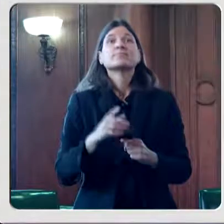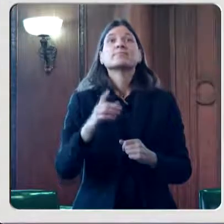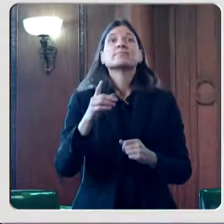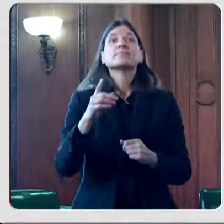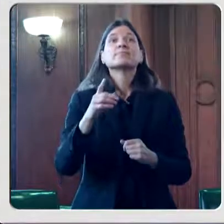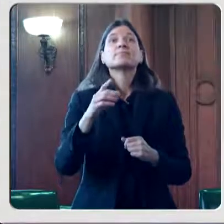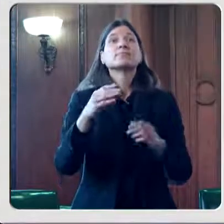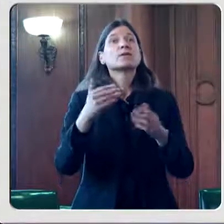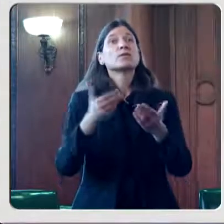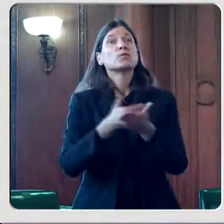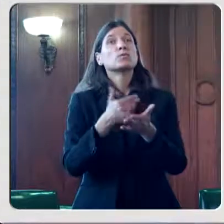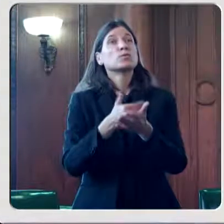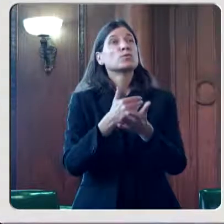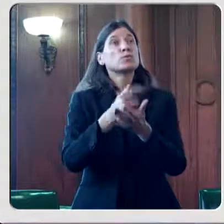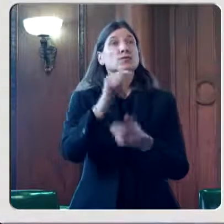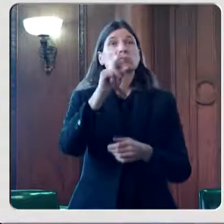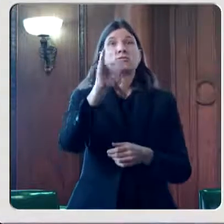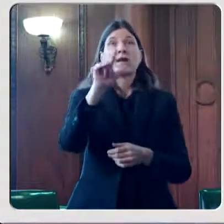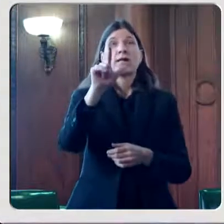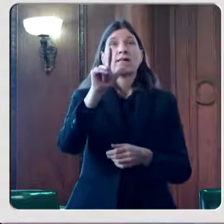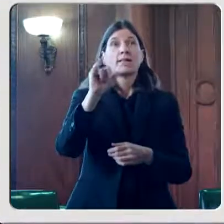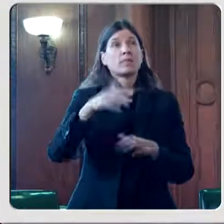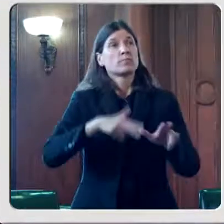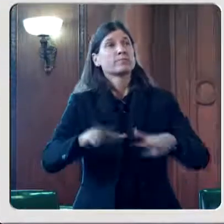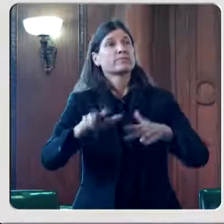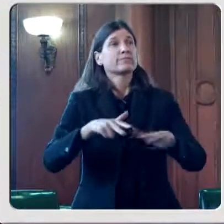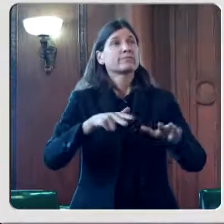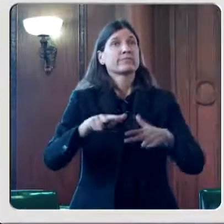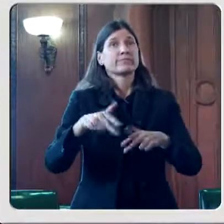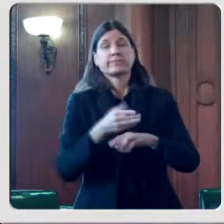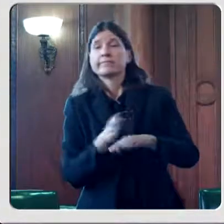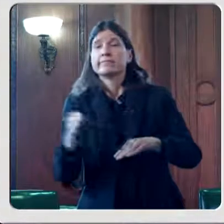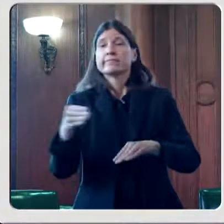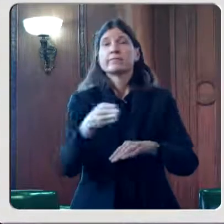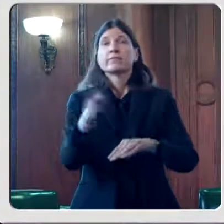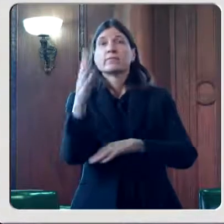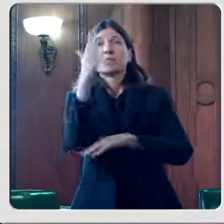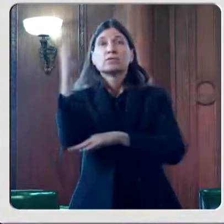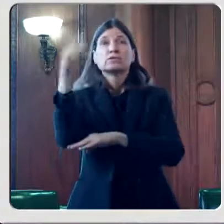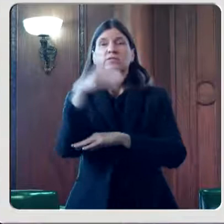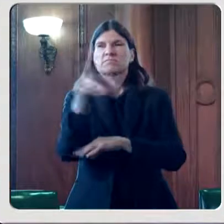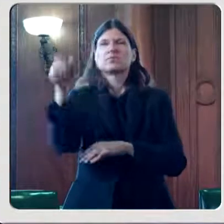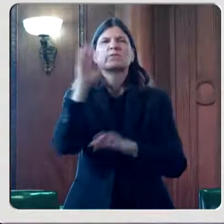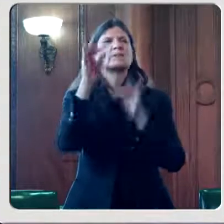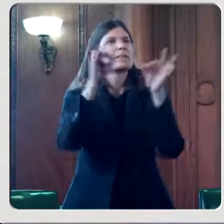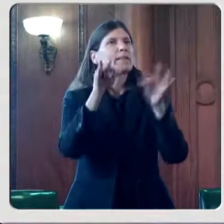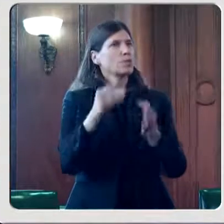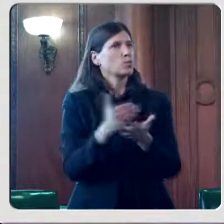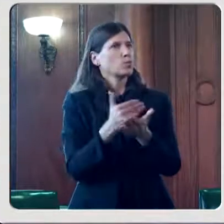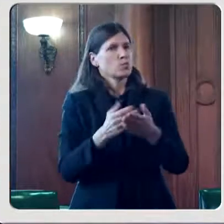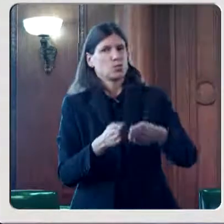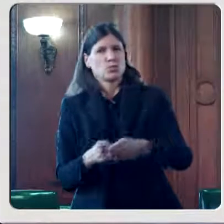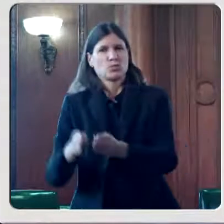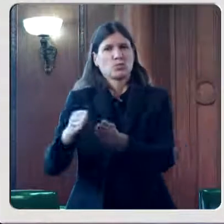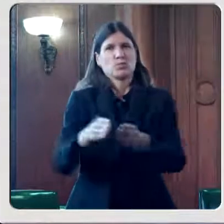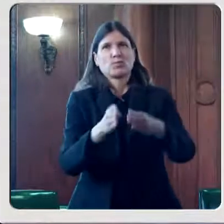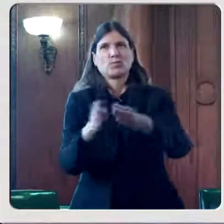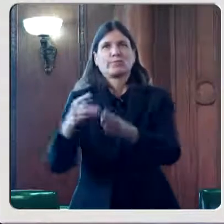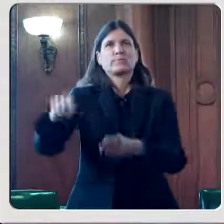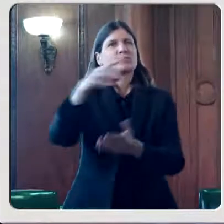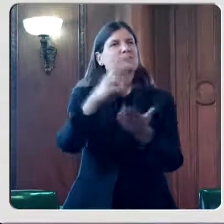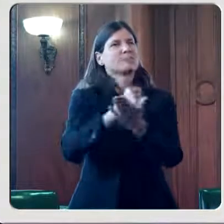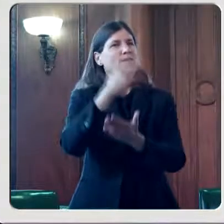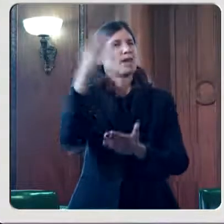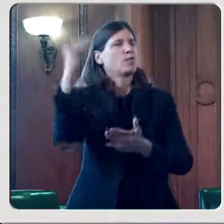trying to be, again, customer service driven, constituent service driven. And I want to thank Pat